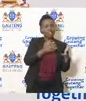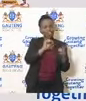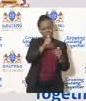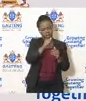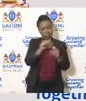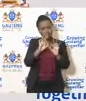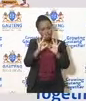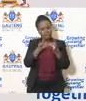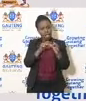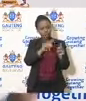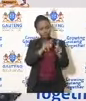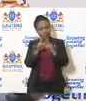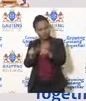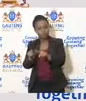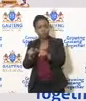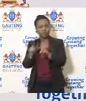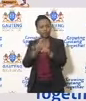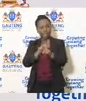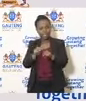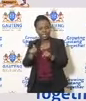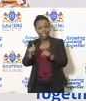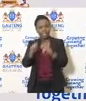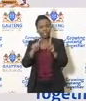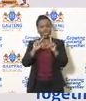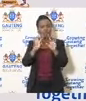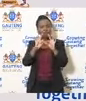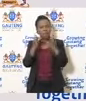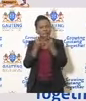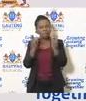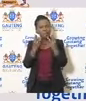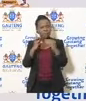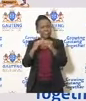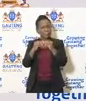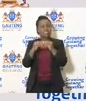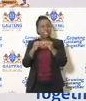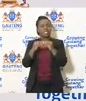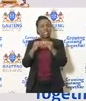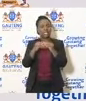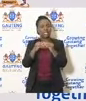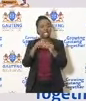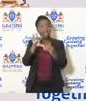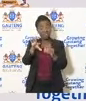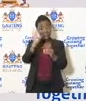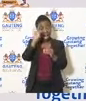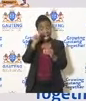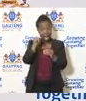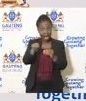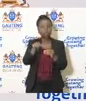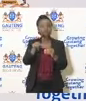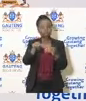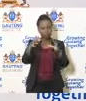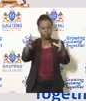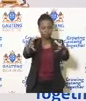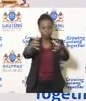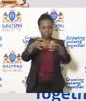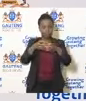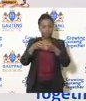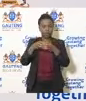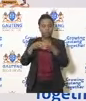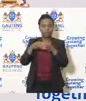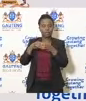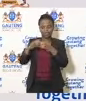their families and their relatives in that area and find them, and we put them into